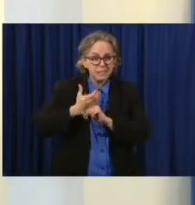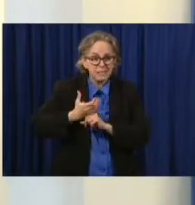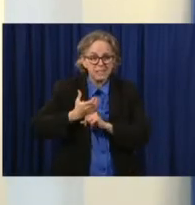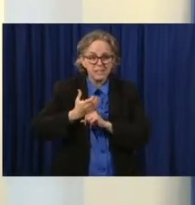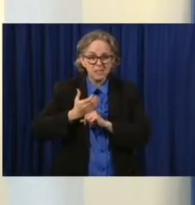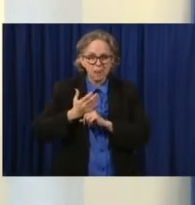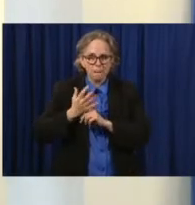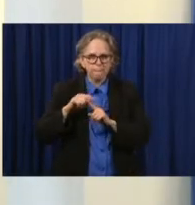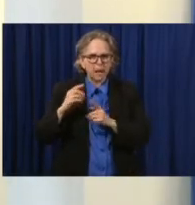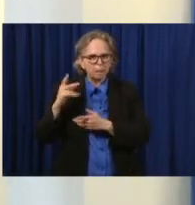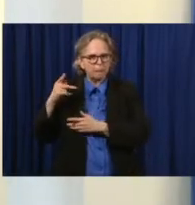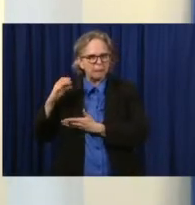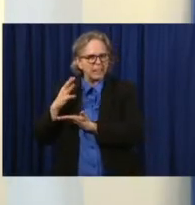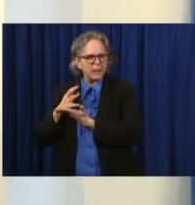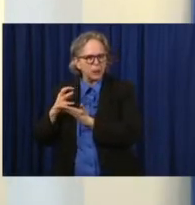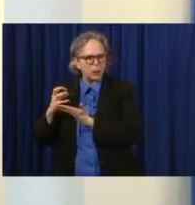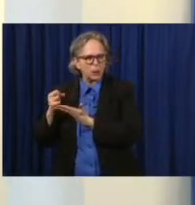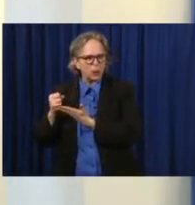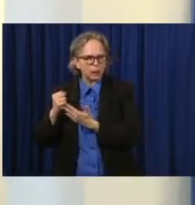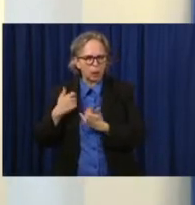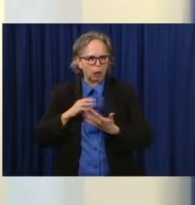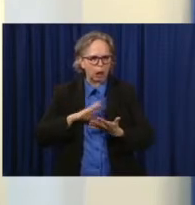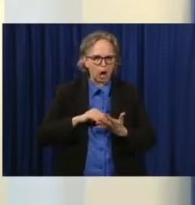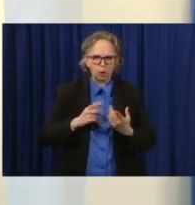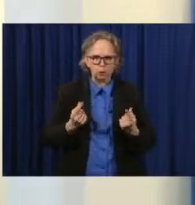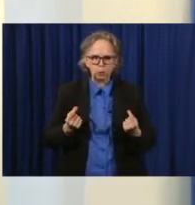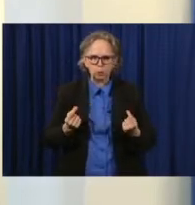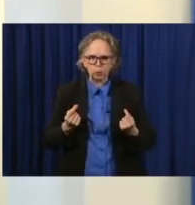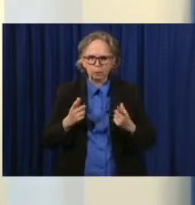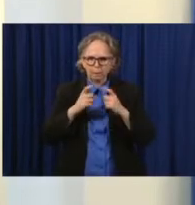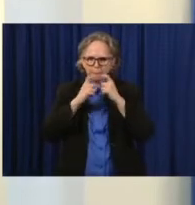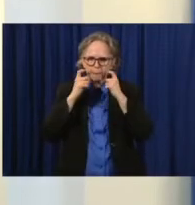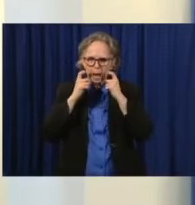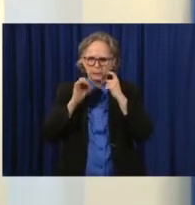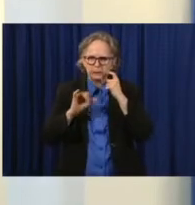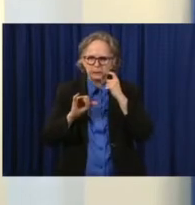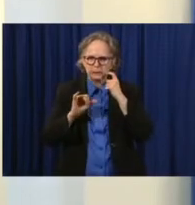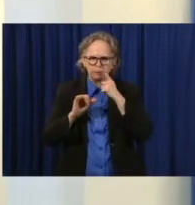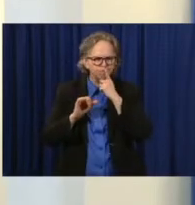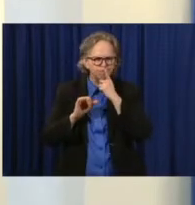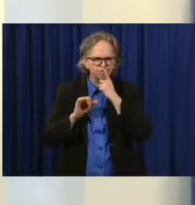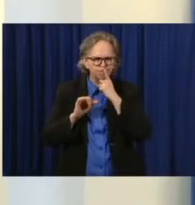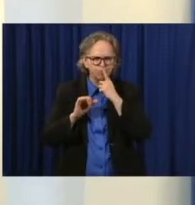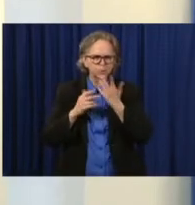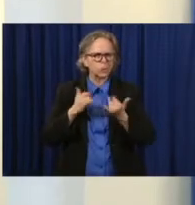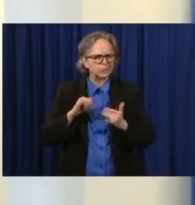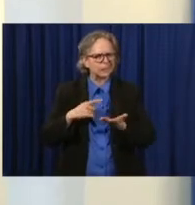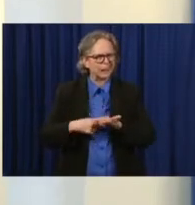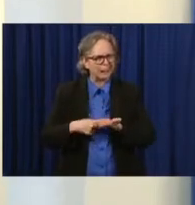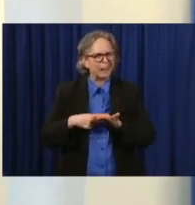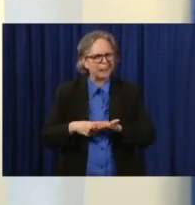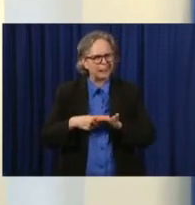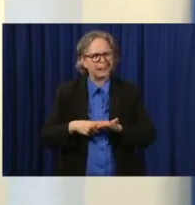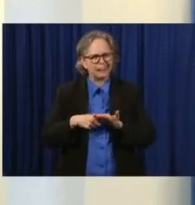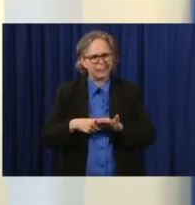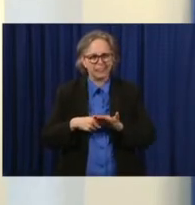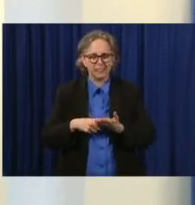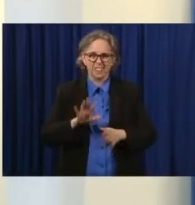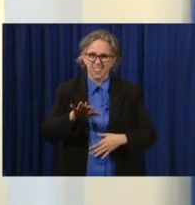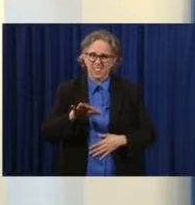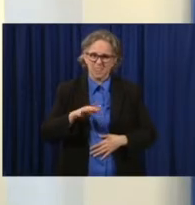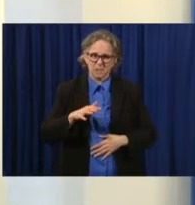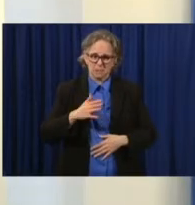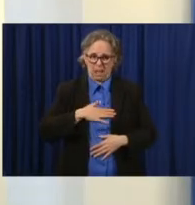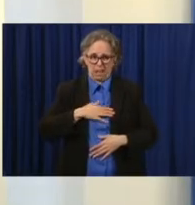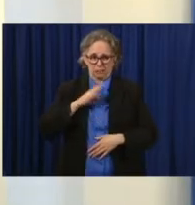using masks. So these are policies we'll keep revisiting. My very own daughter had to use the healthcare system. She has